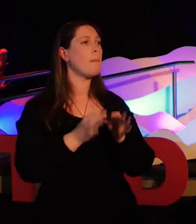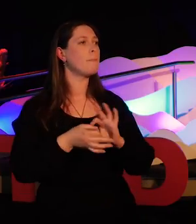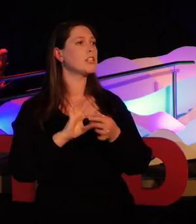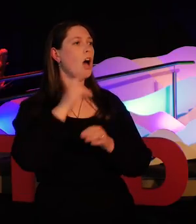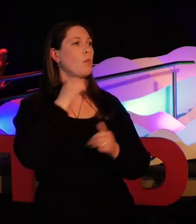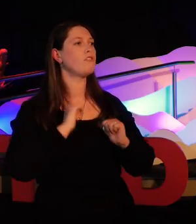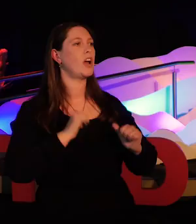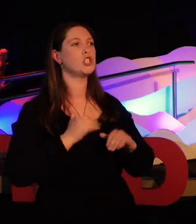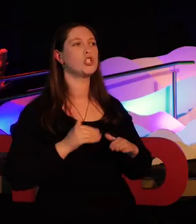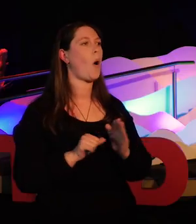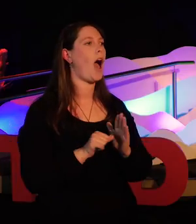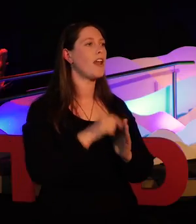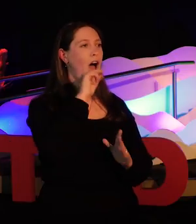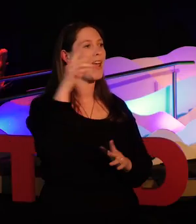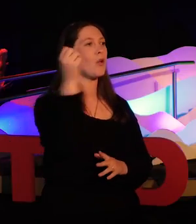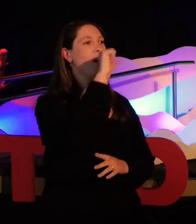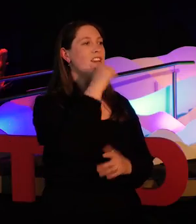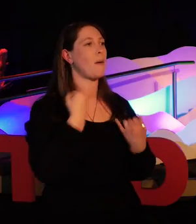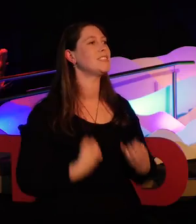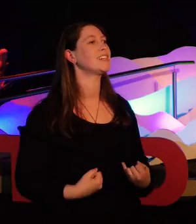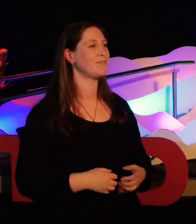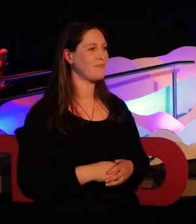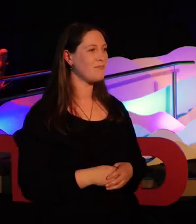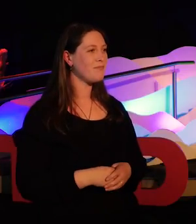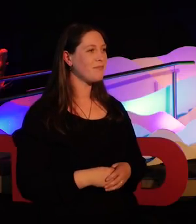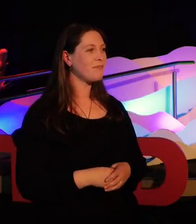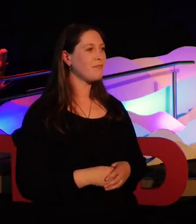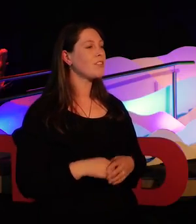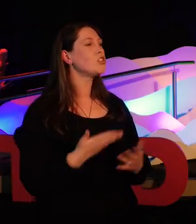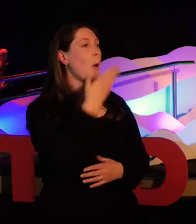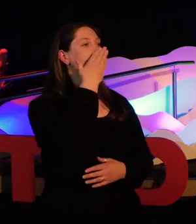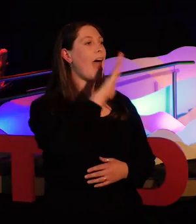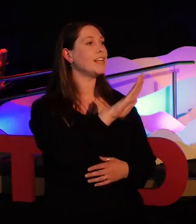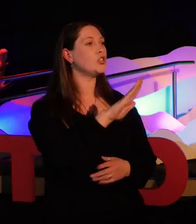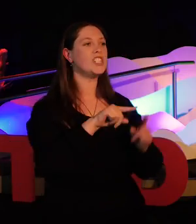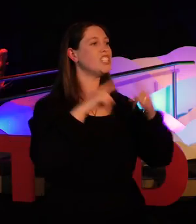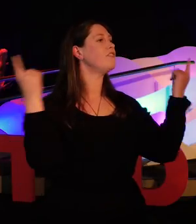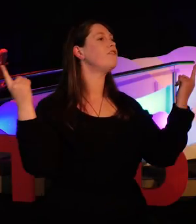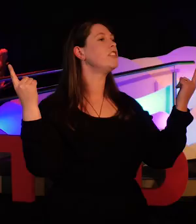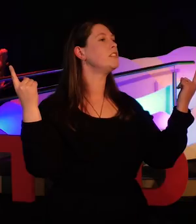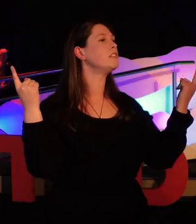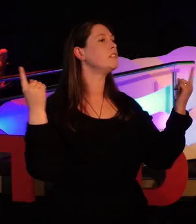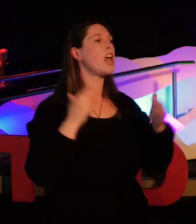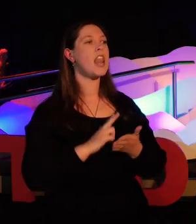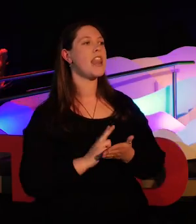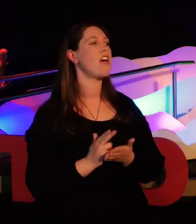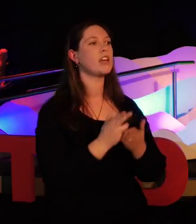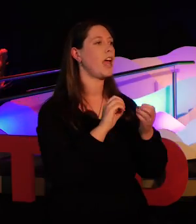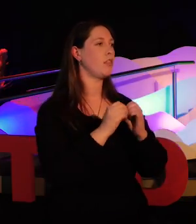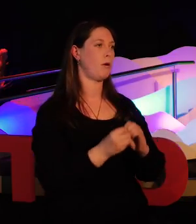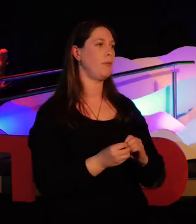Olympics, I'm going to have trained so hard I can win when I'm sick. So his attitude is completely different,